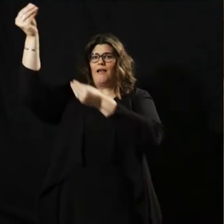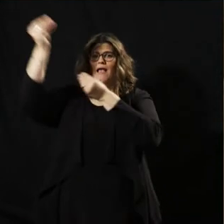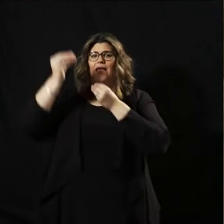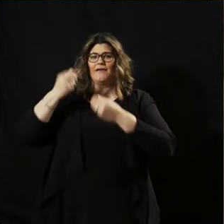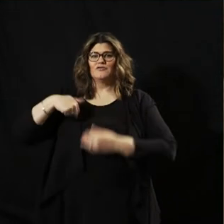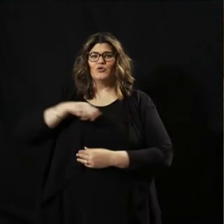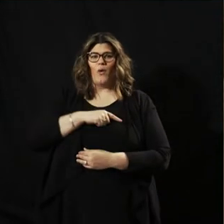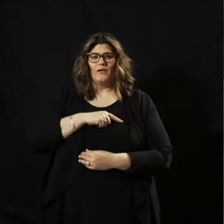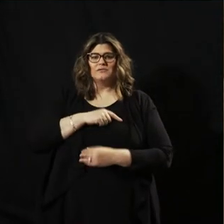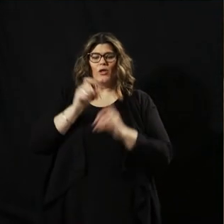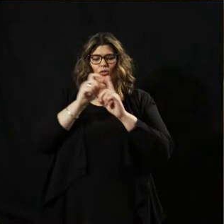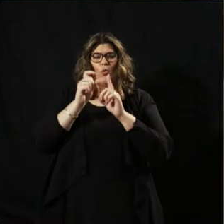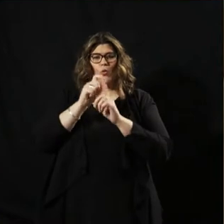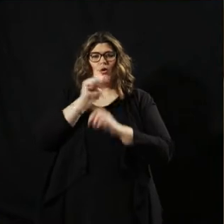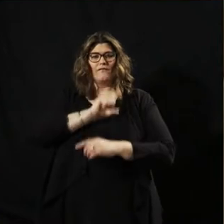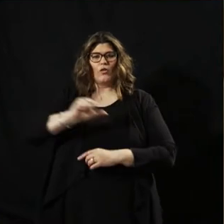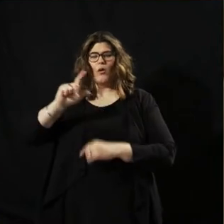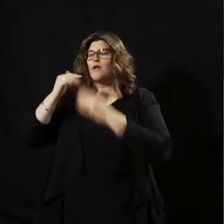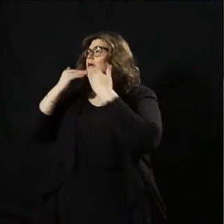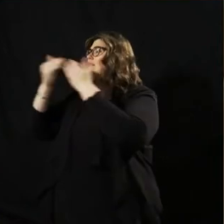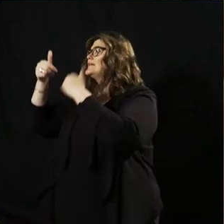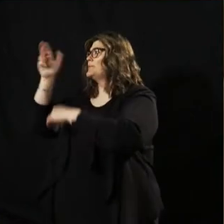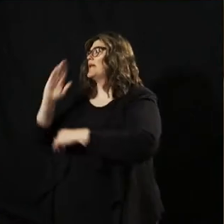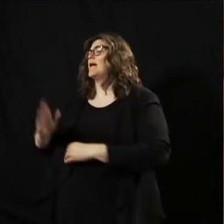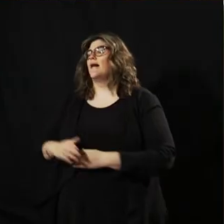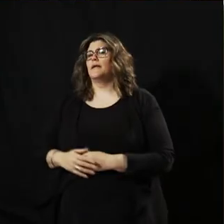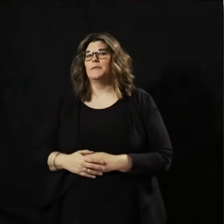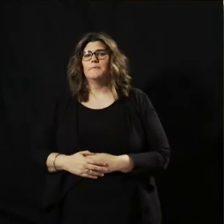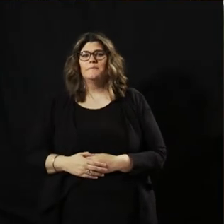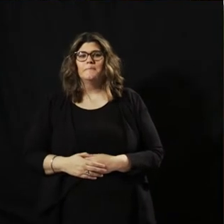The word of the Lord. Thanks be to God.